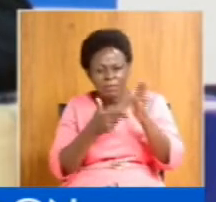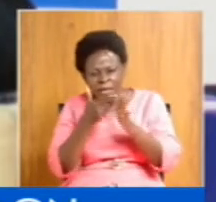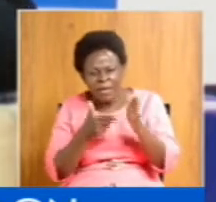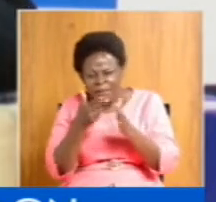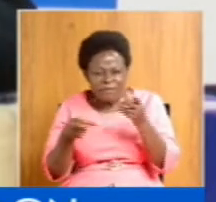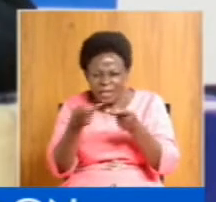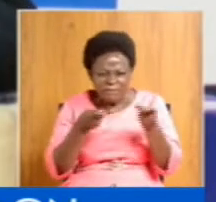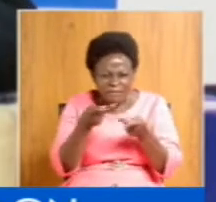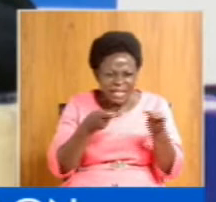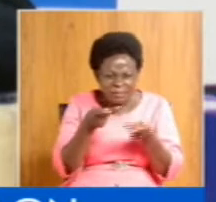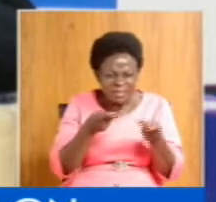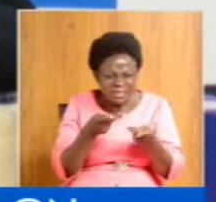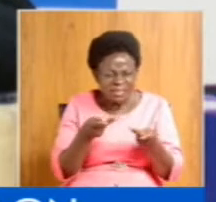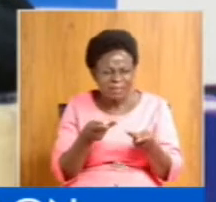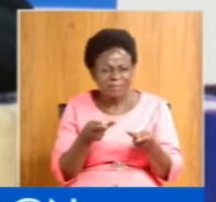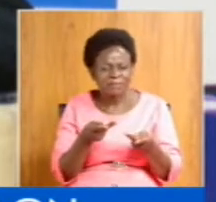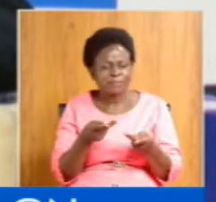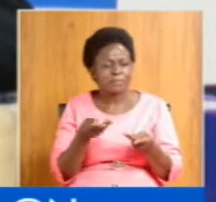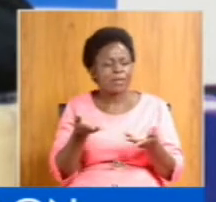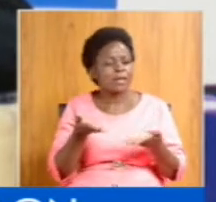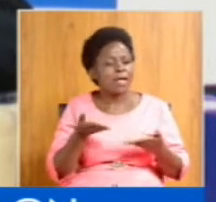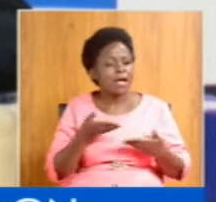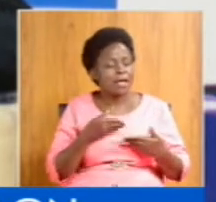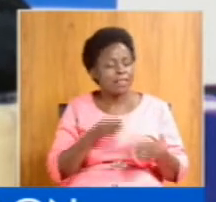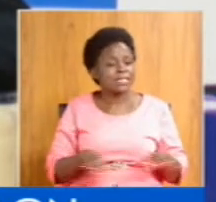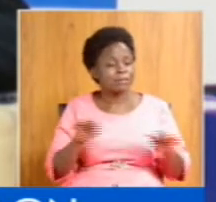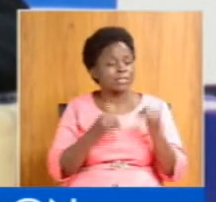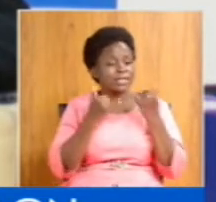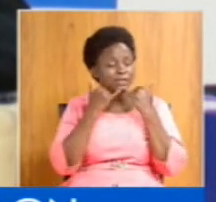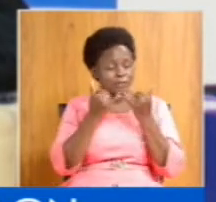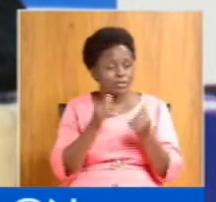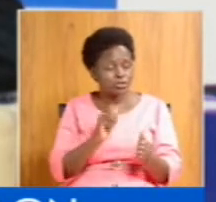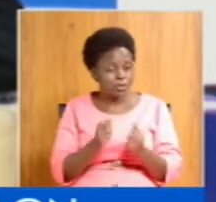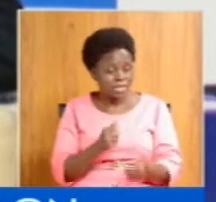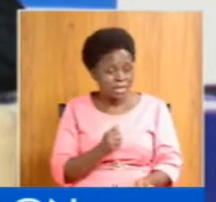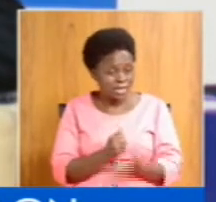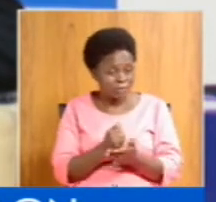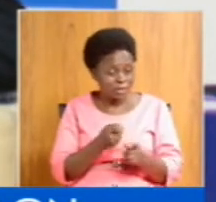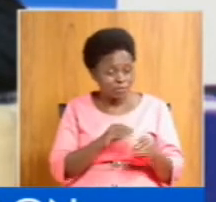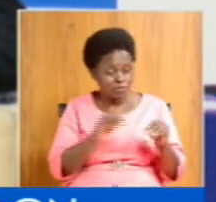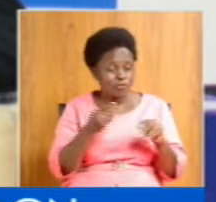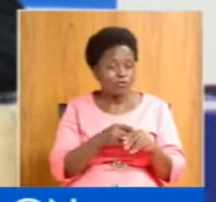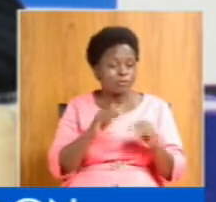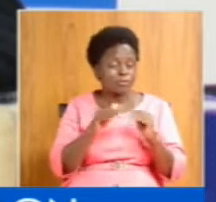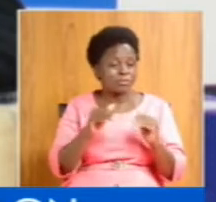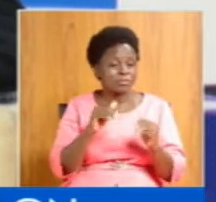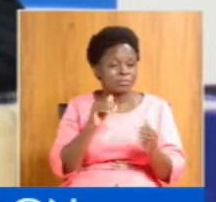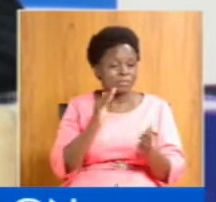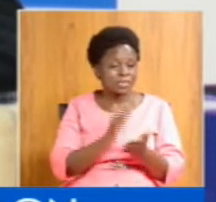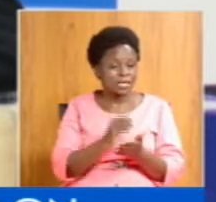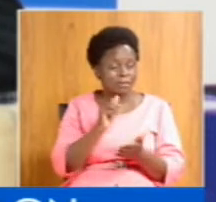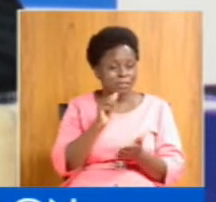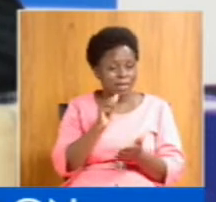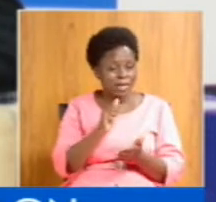whatever they are. And they do not have this vital information that can move them from step A to step